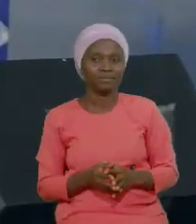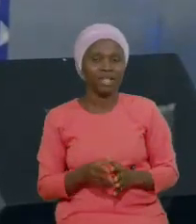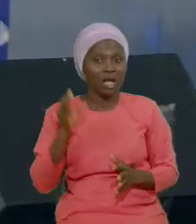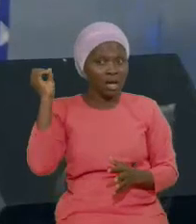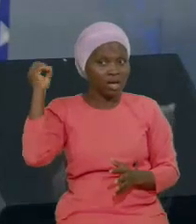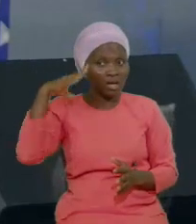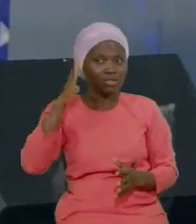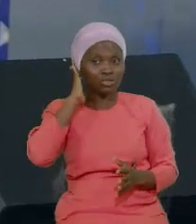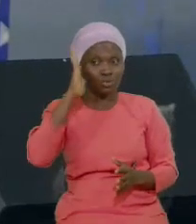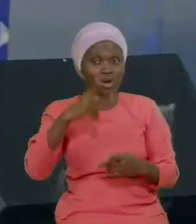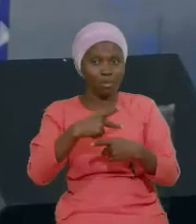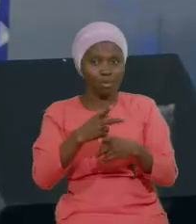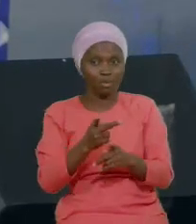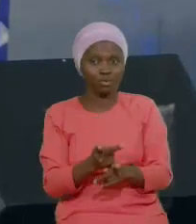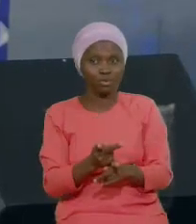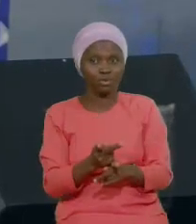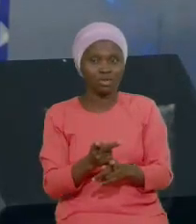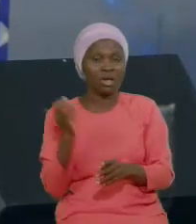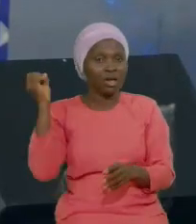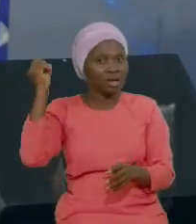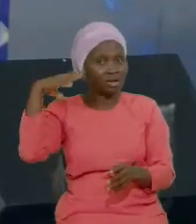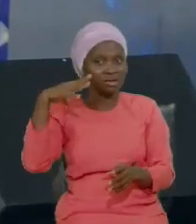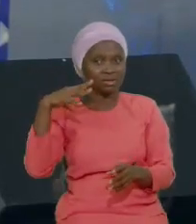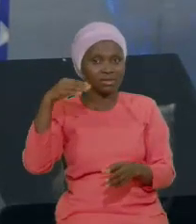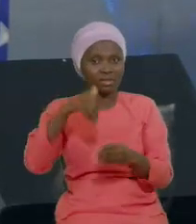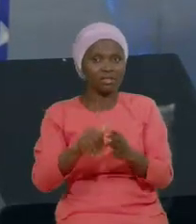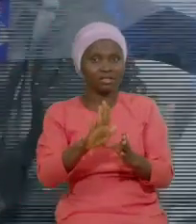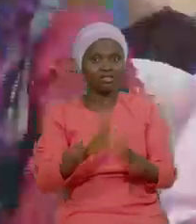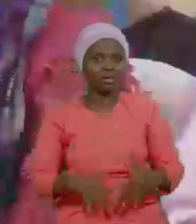Grace will produce grace in your life.